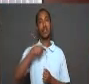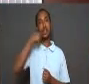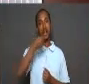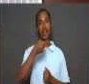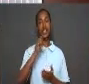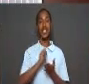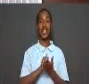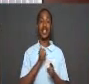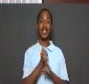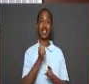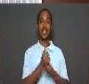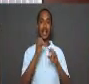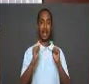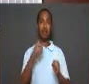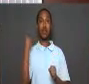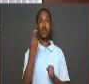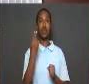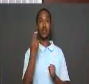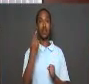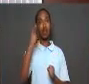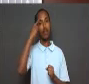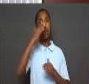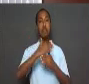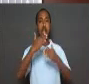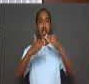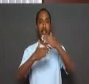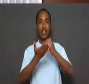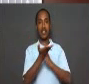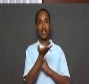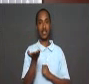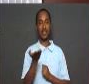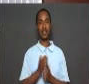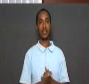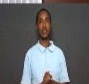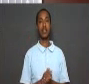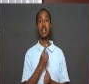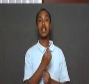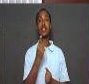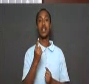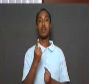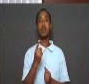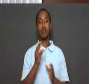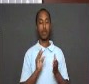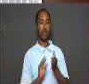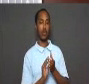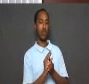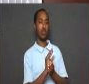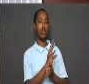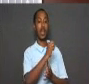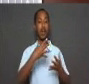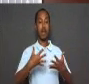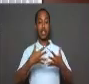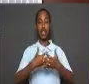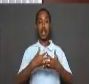have said that steel can be used for building things. Some tools